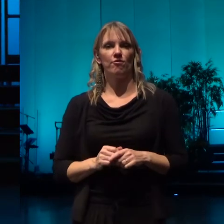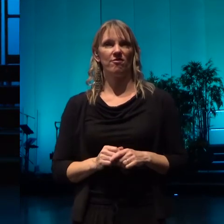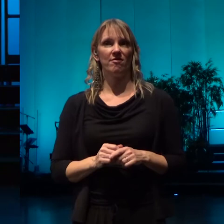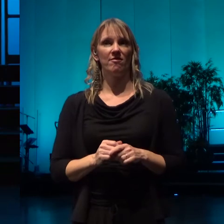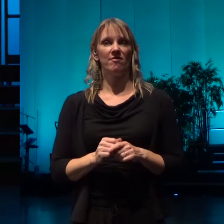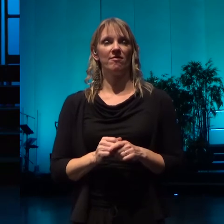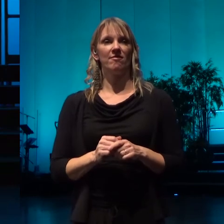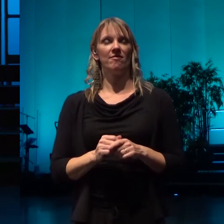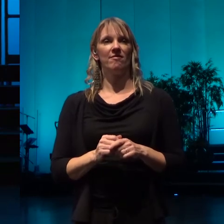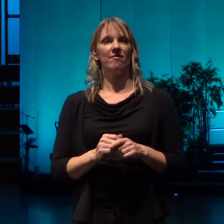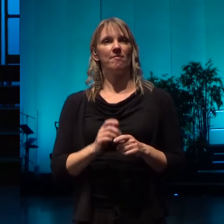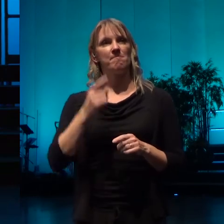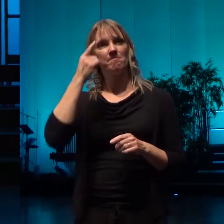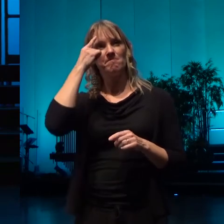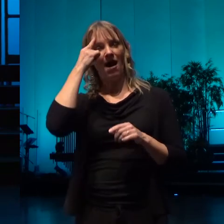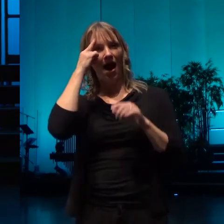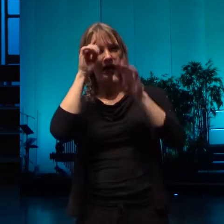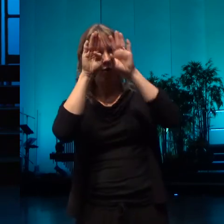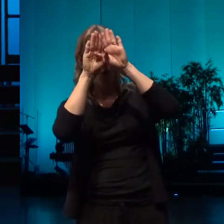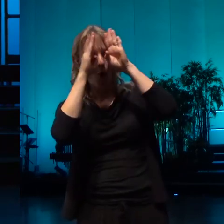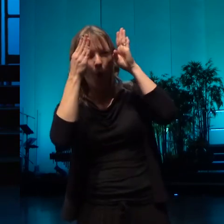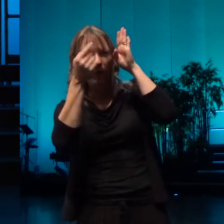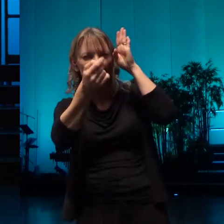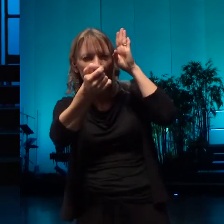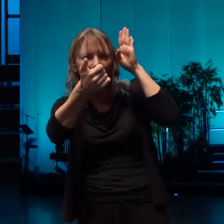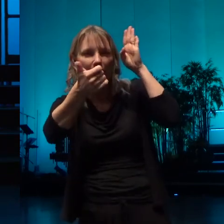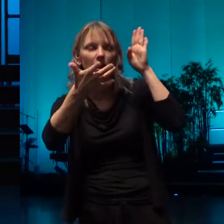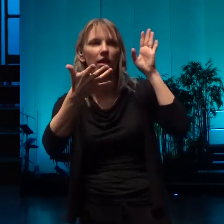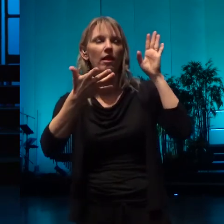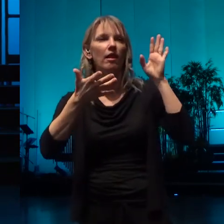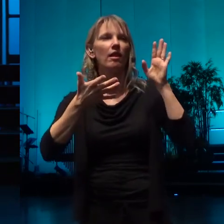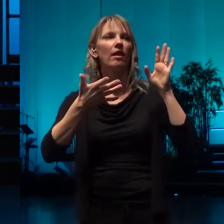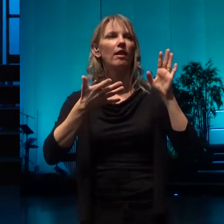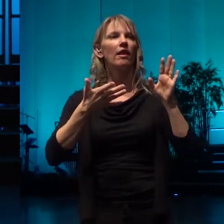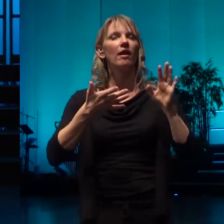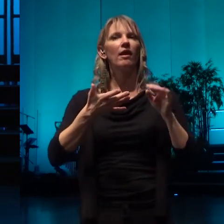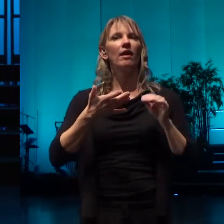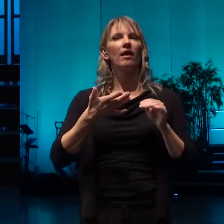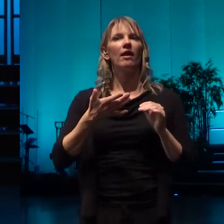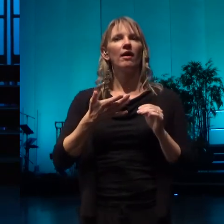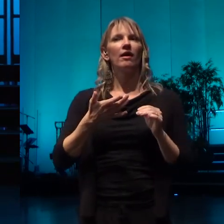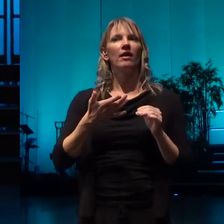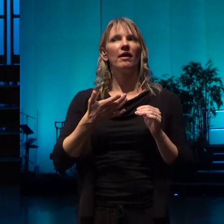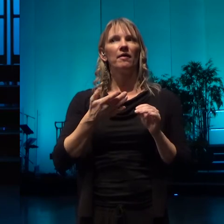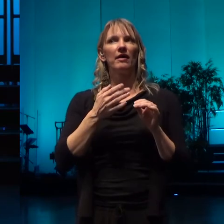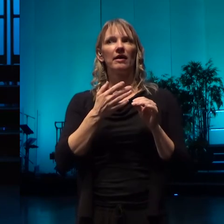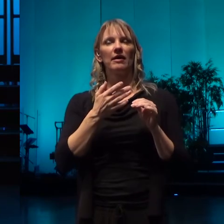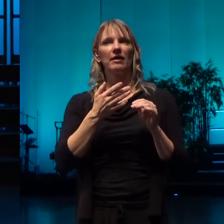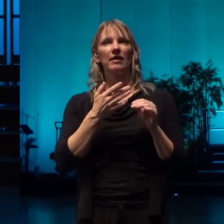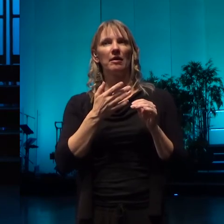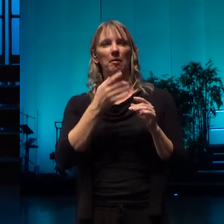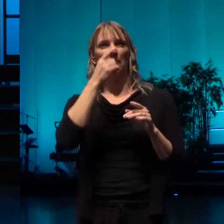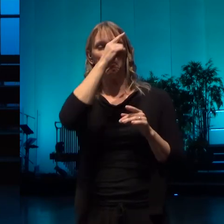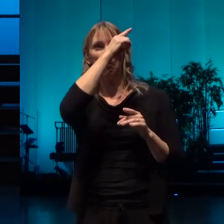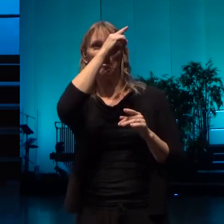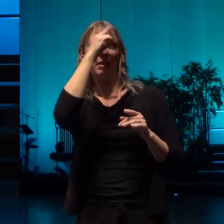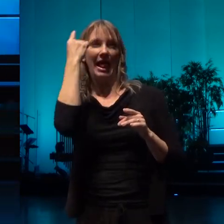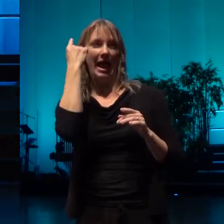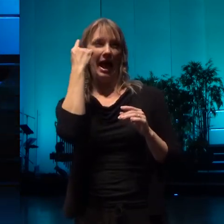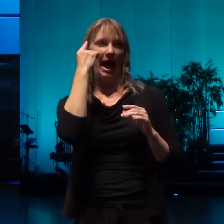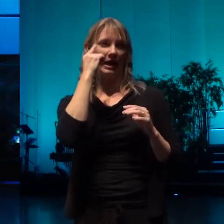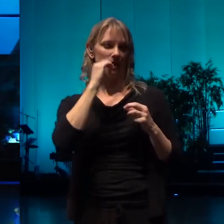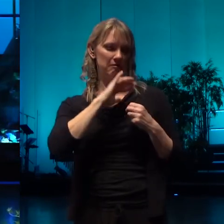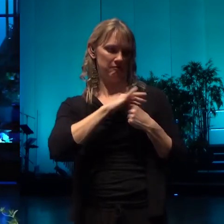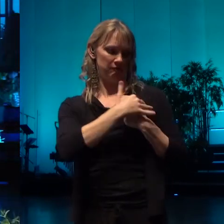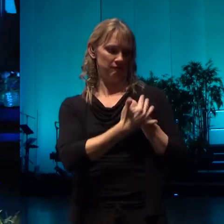That little bit to open your mind, that little bit to break down all of that plaque around the heart,